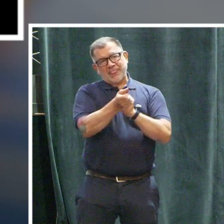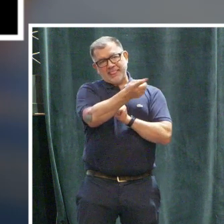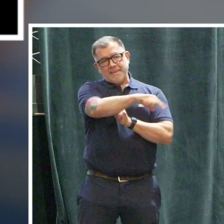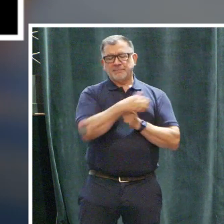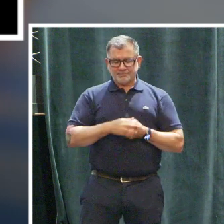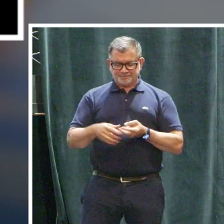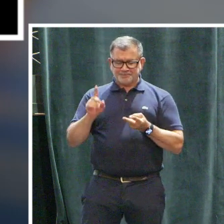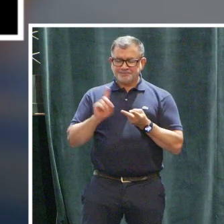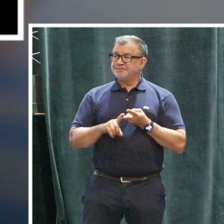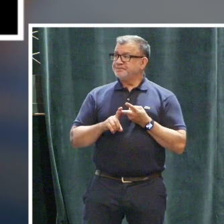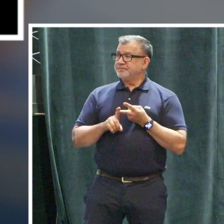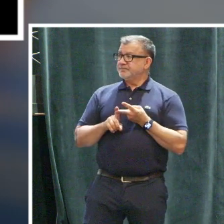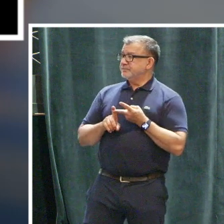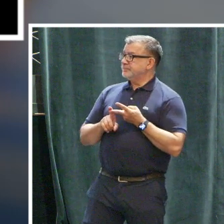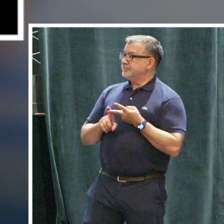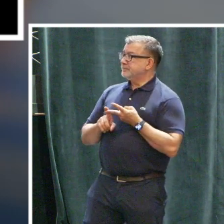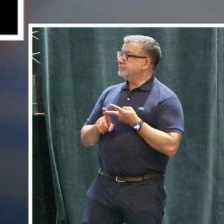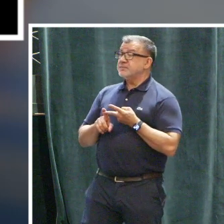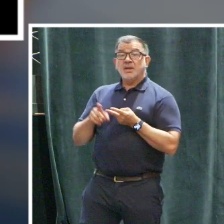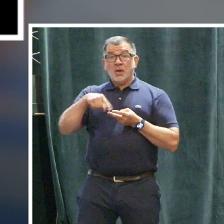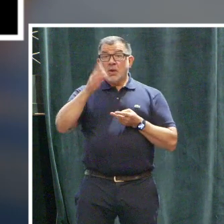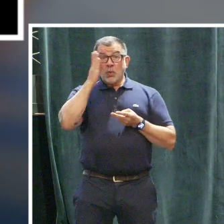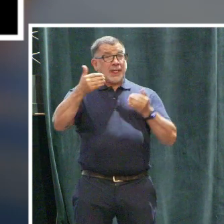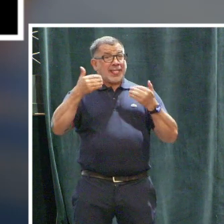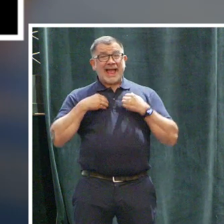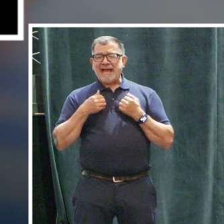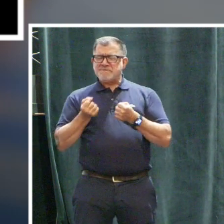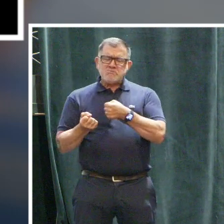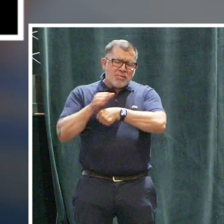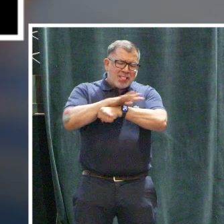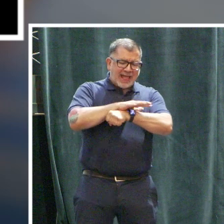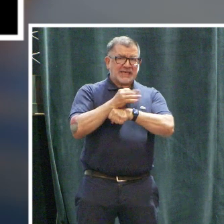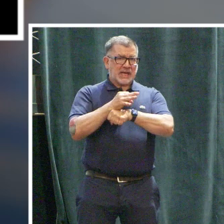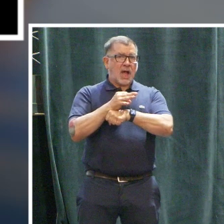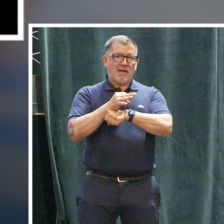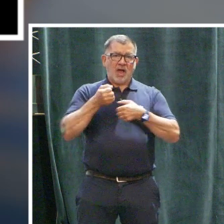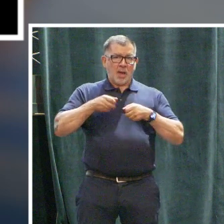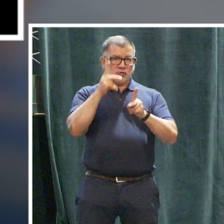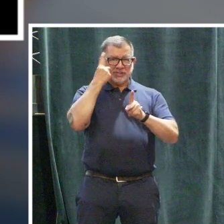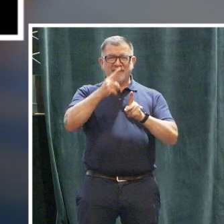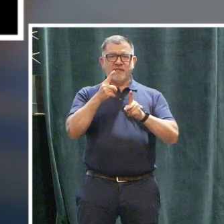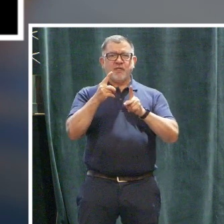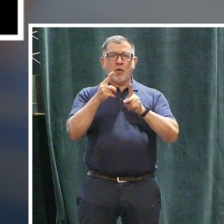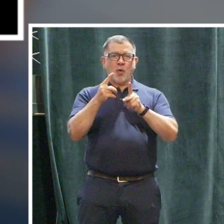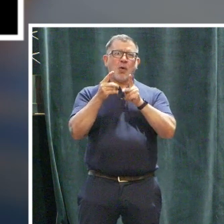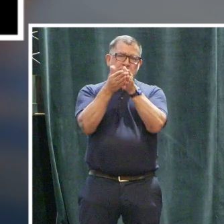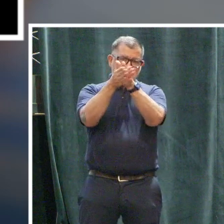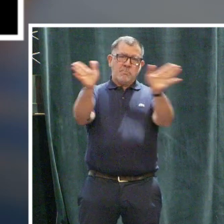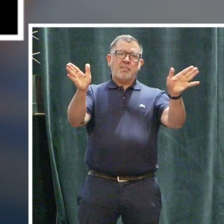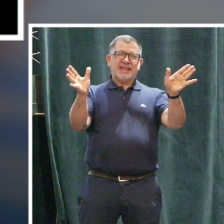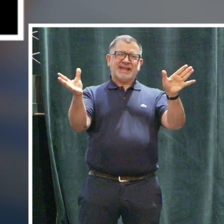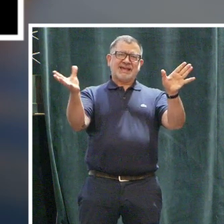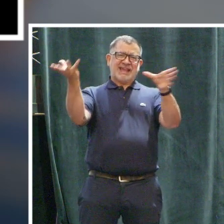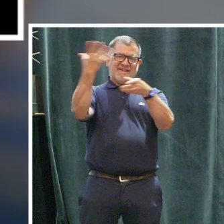You'll have plenty of additional opportunities for public engagement. This is not the last time that you'll be